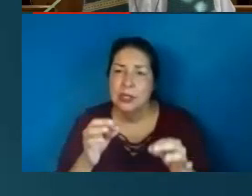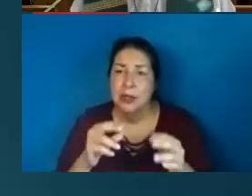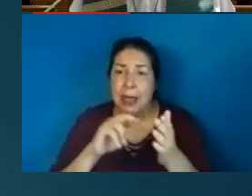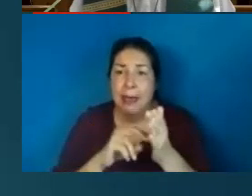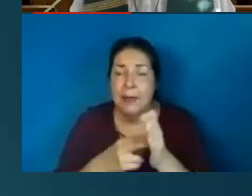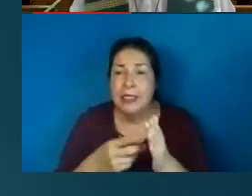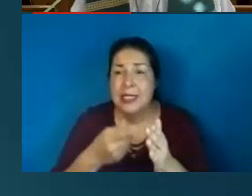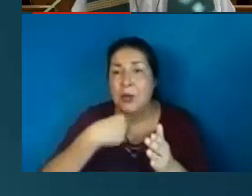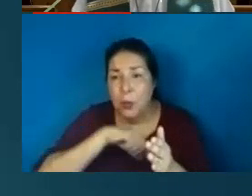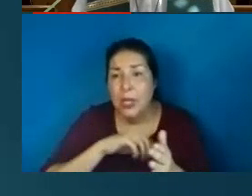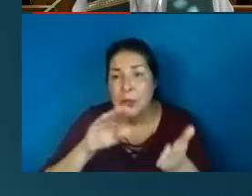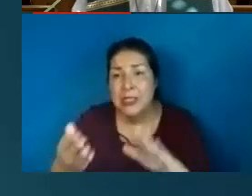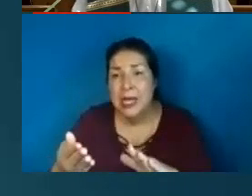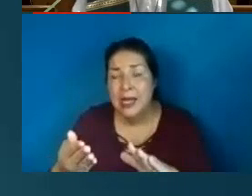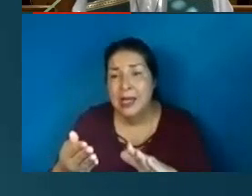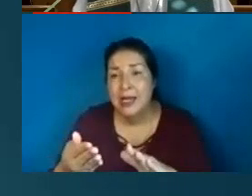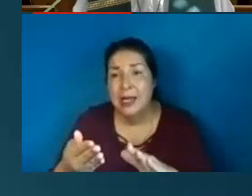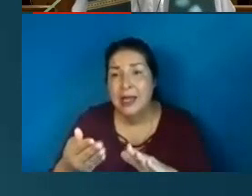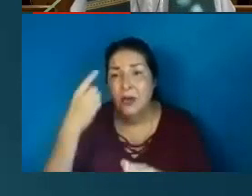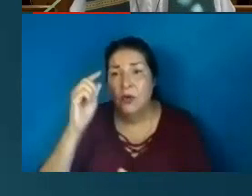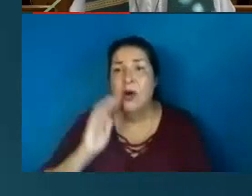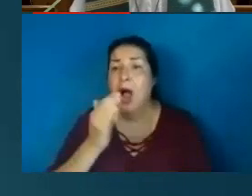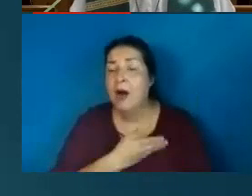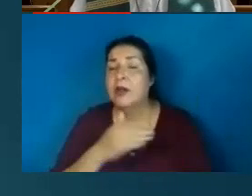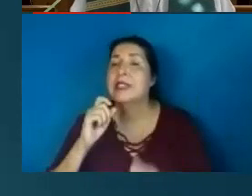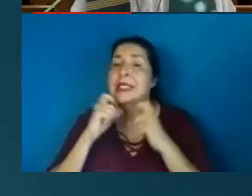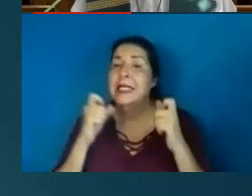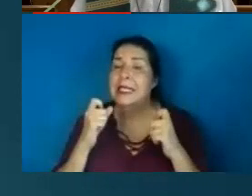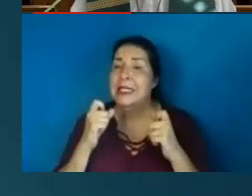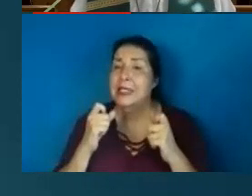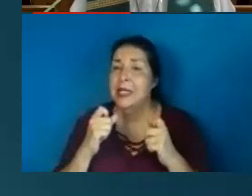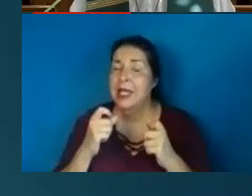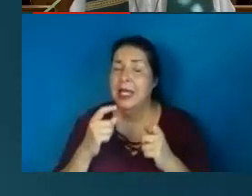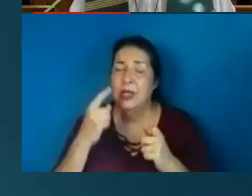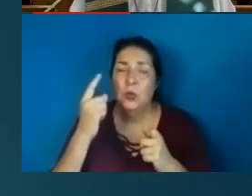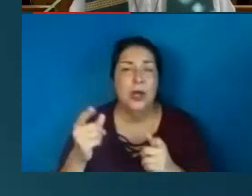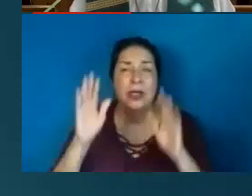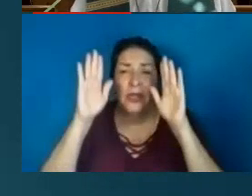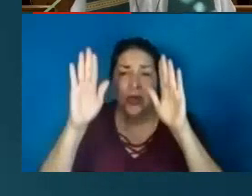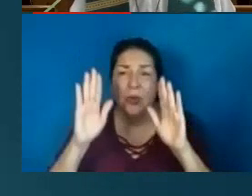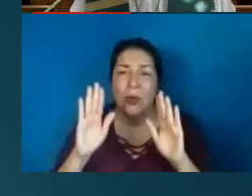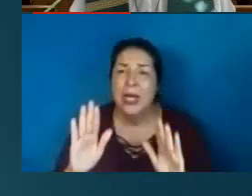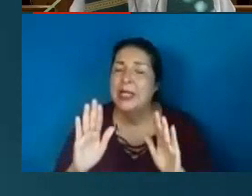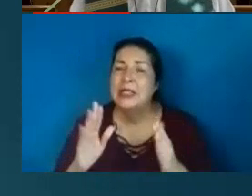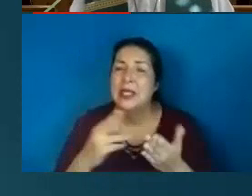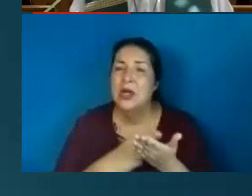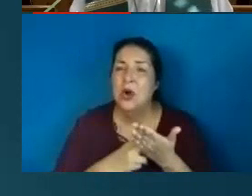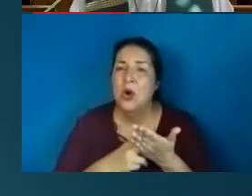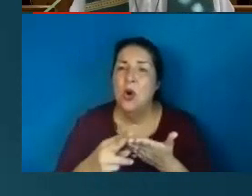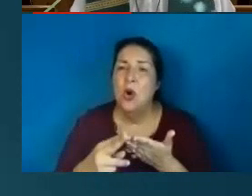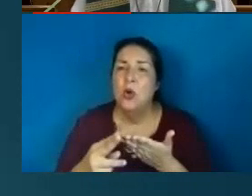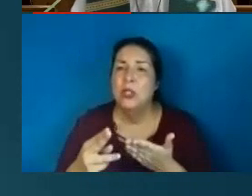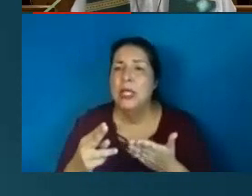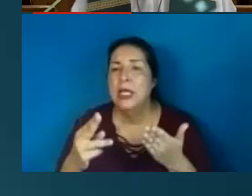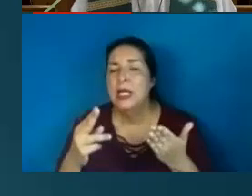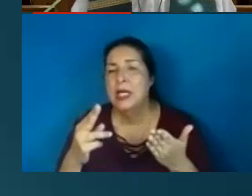in condemnation for our sins. In one of the great Lenten and Holy Week hymns